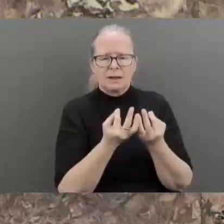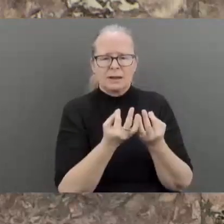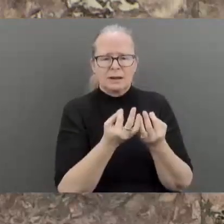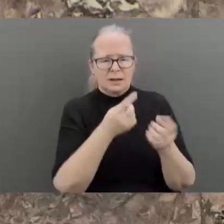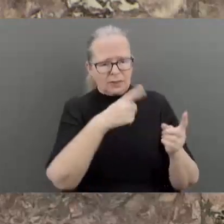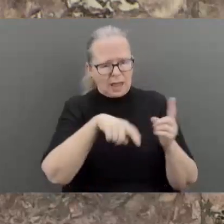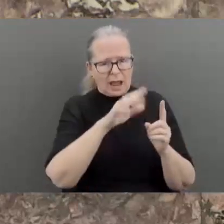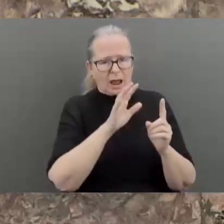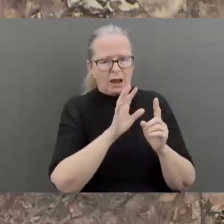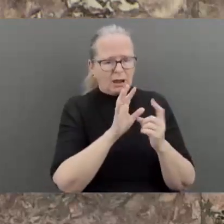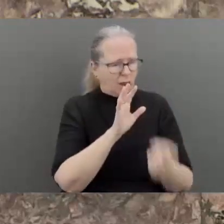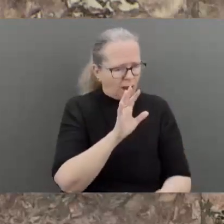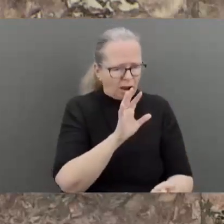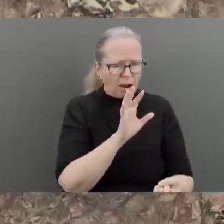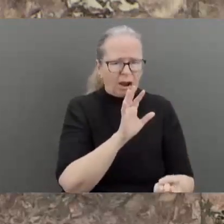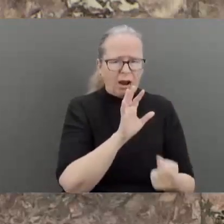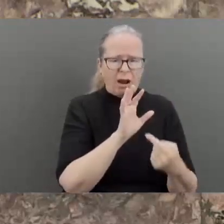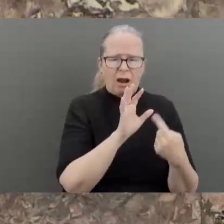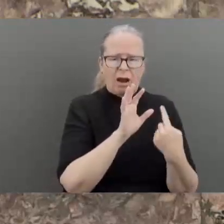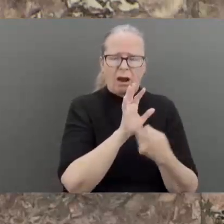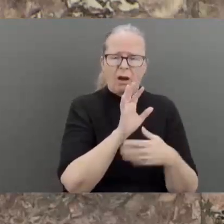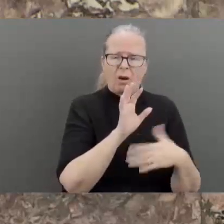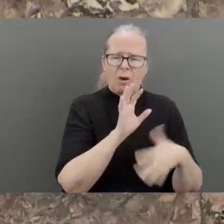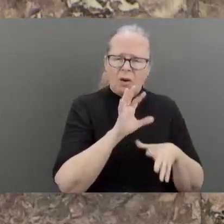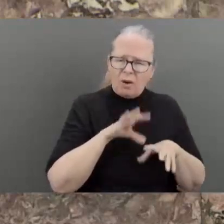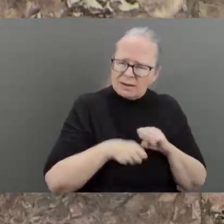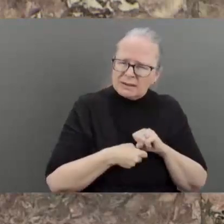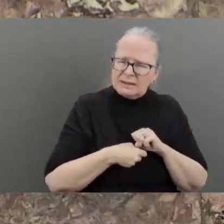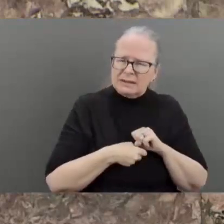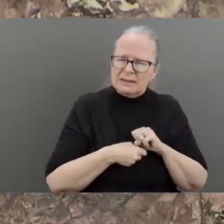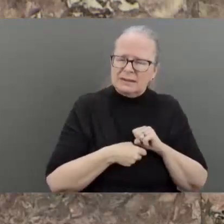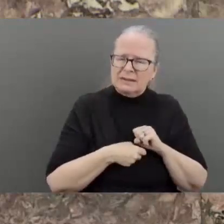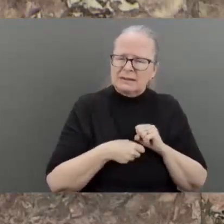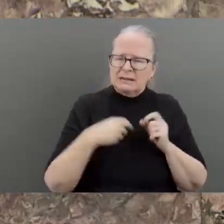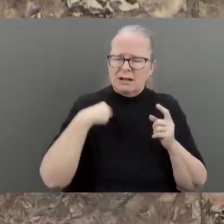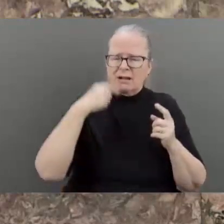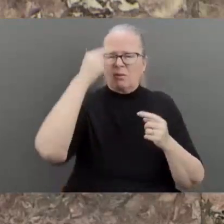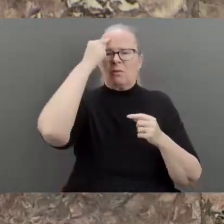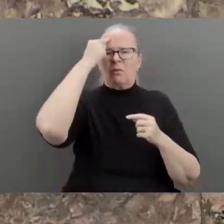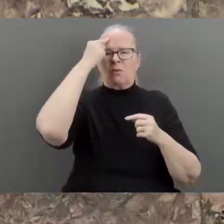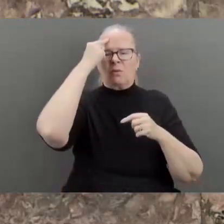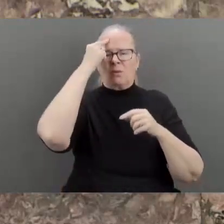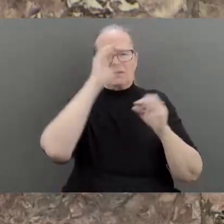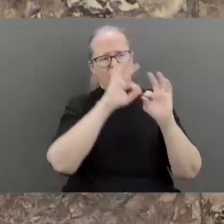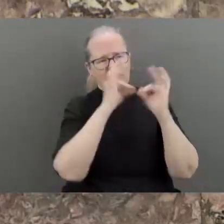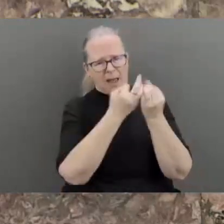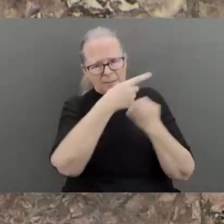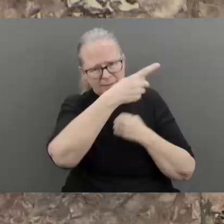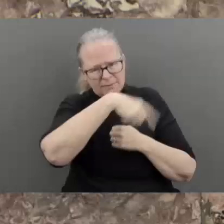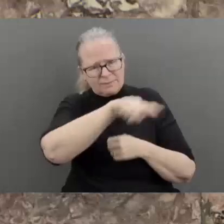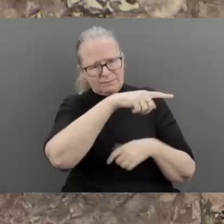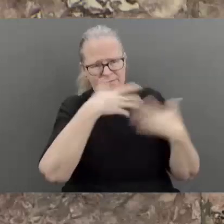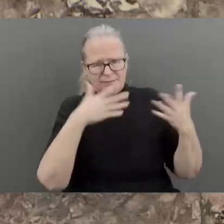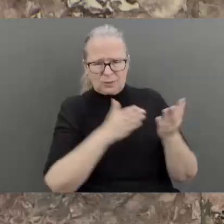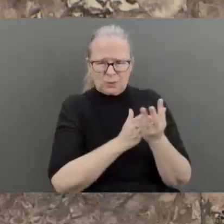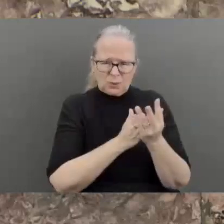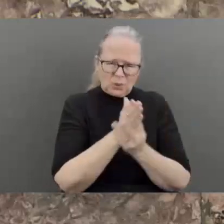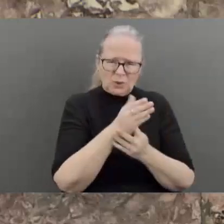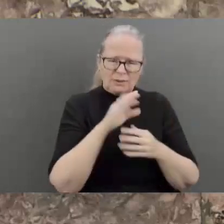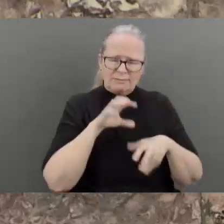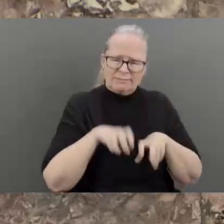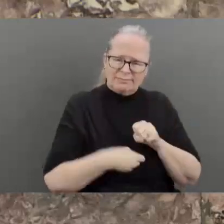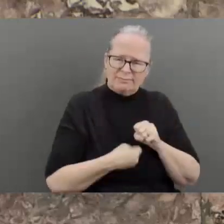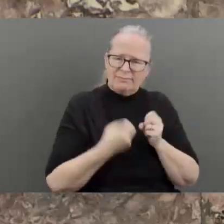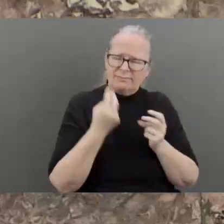and put them at the center of the work that we're doing. I appreciate the support of the member opposite, Mr. Speaker, in the work that we are doing, and